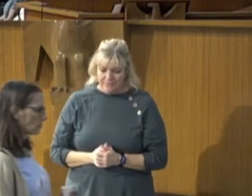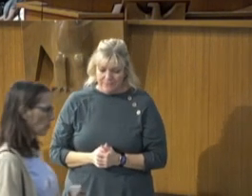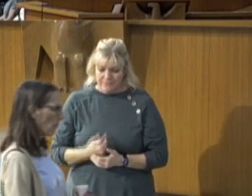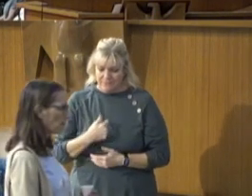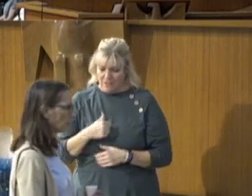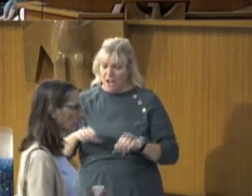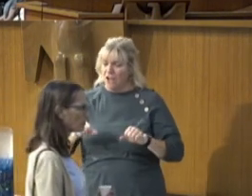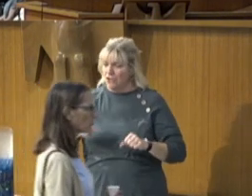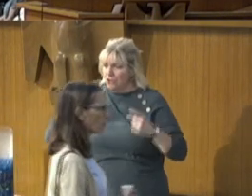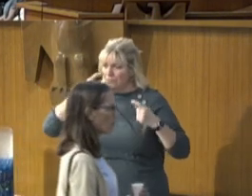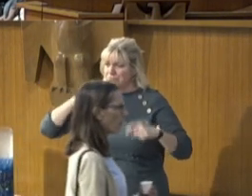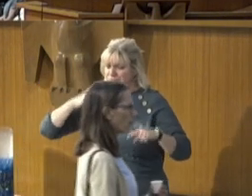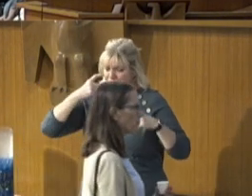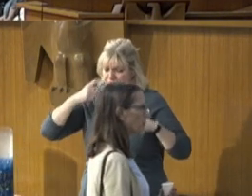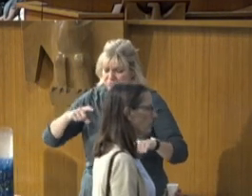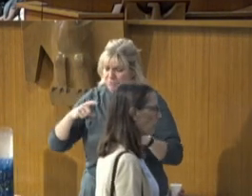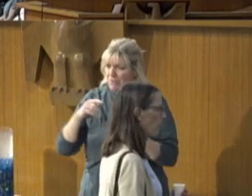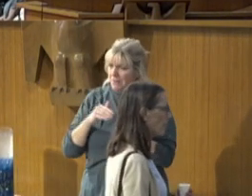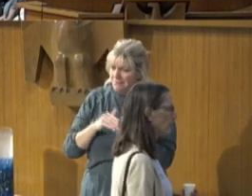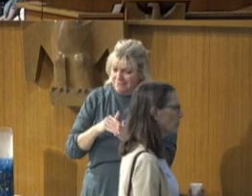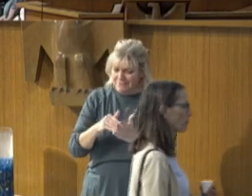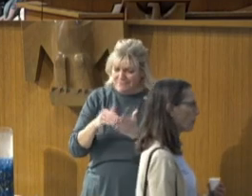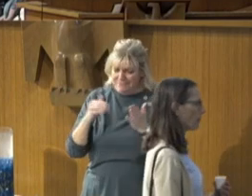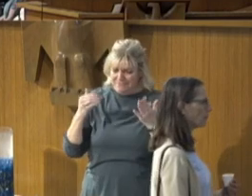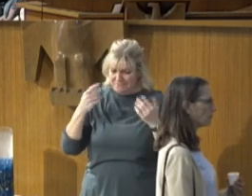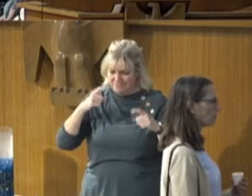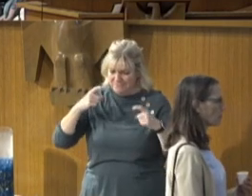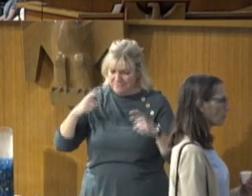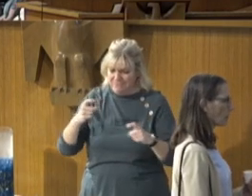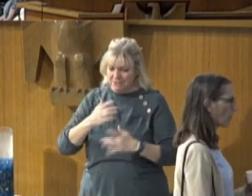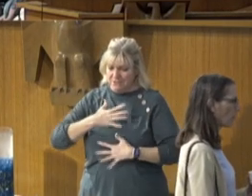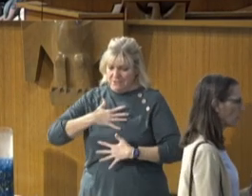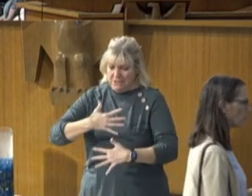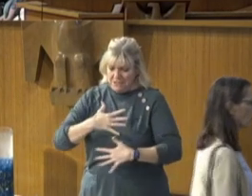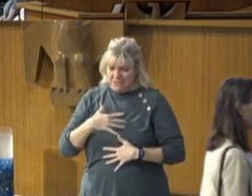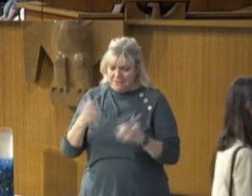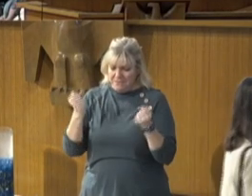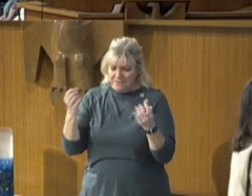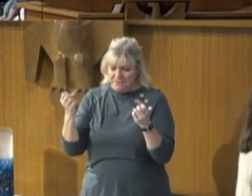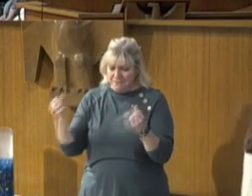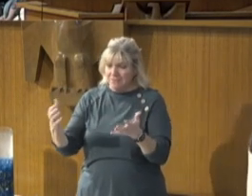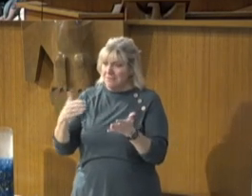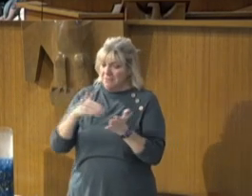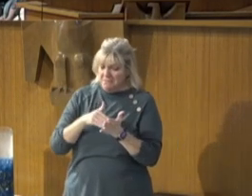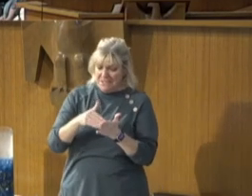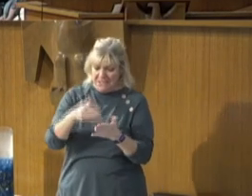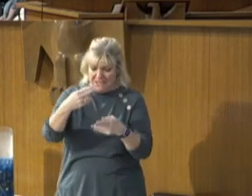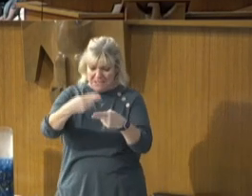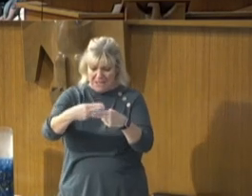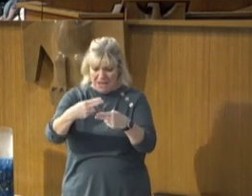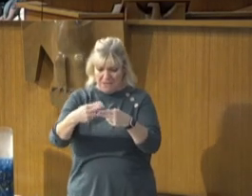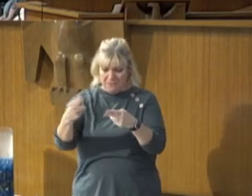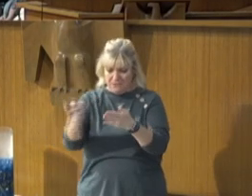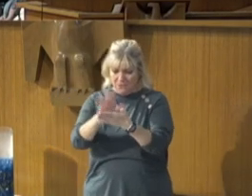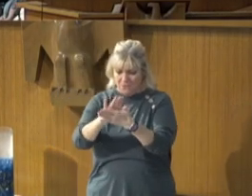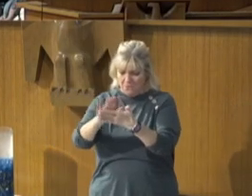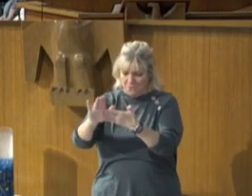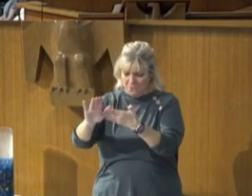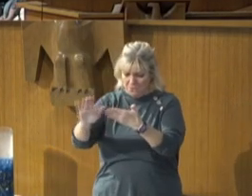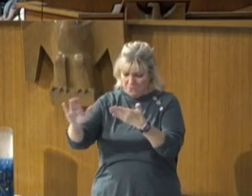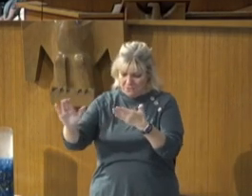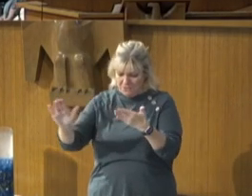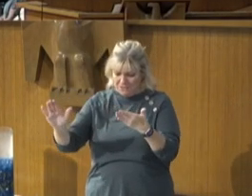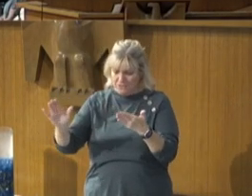Well, I could shed a thousand tears, a million breaths, a million names, but only one truth to